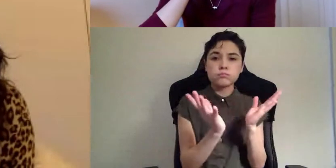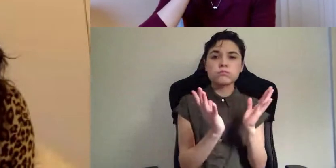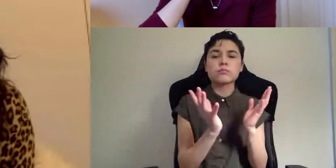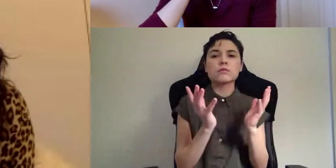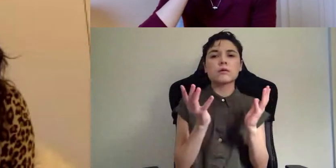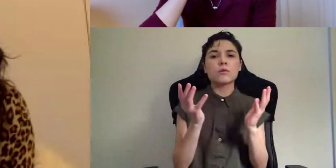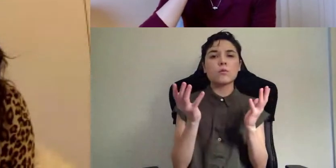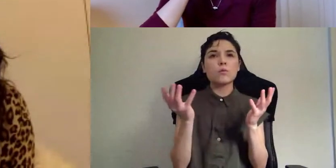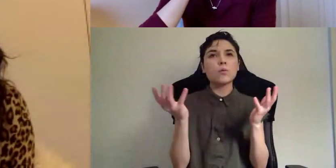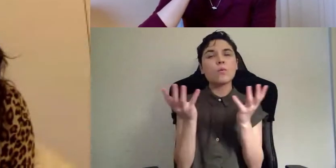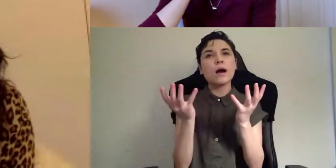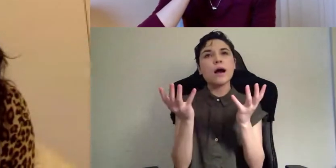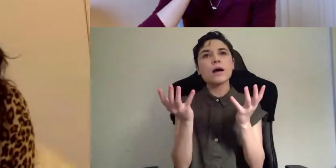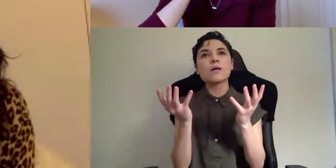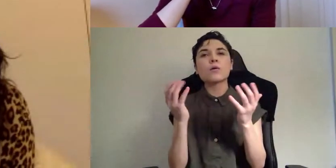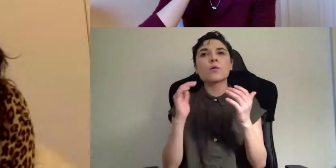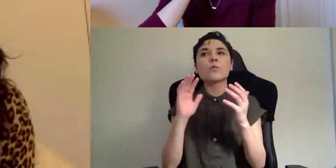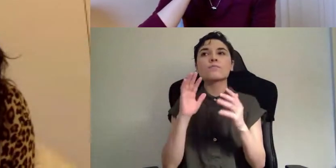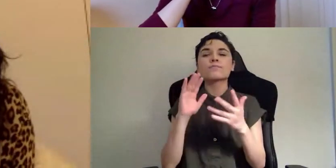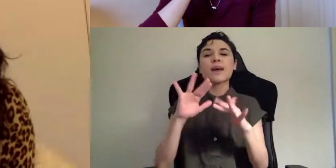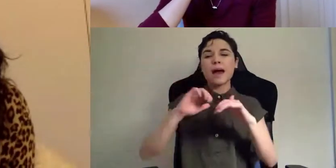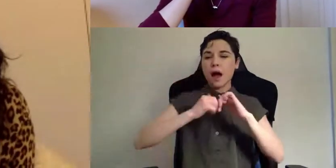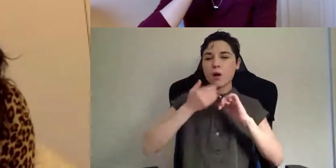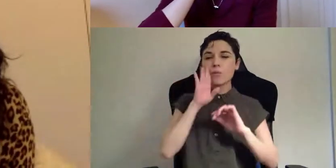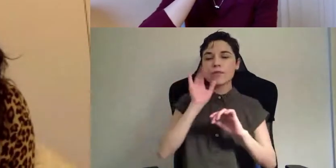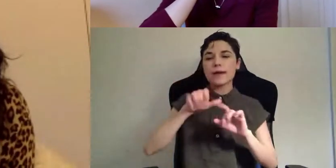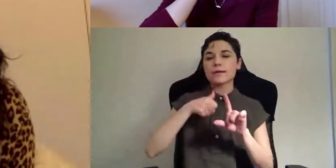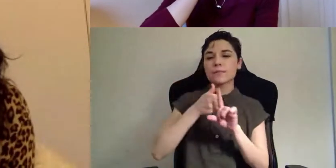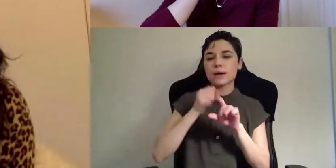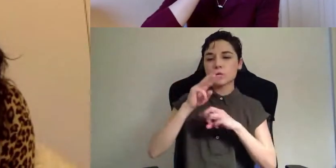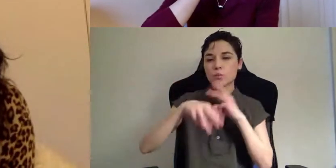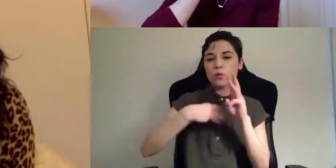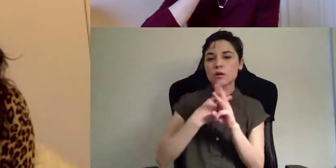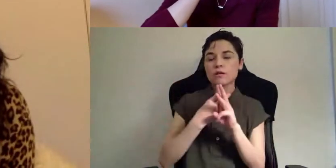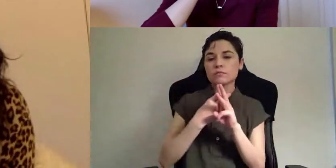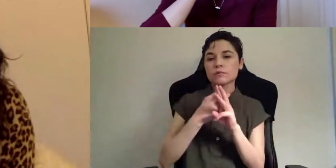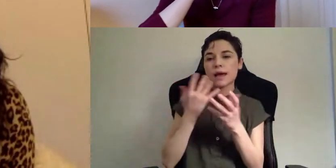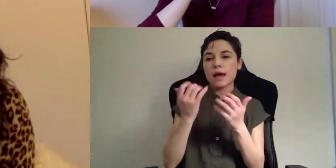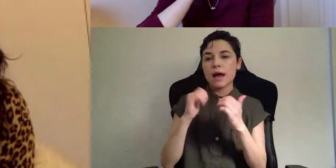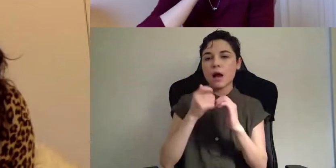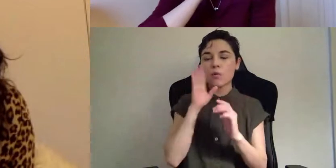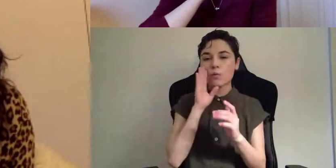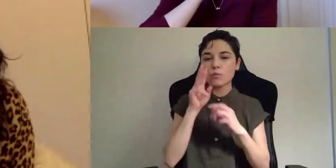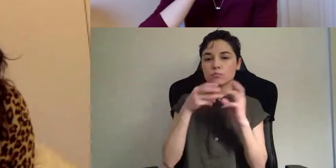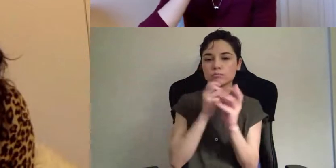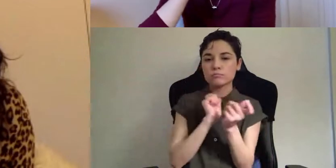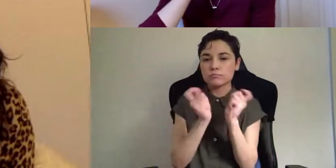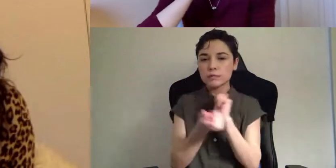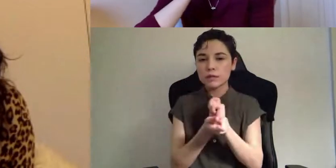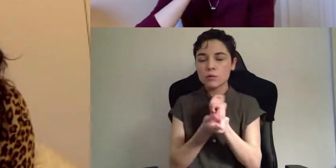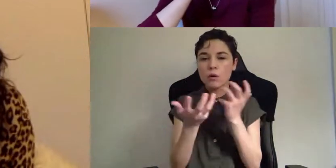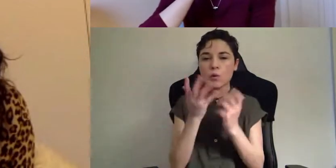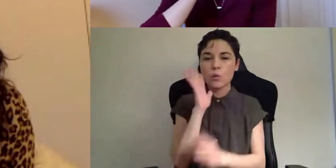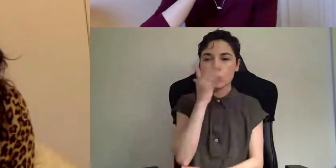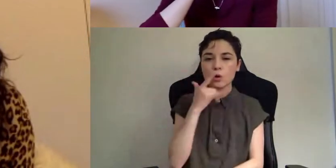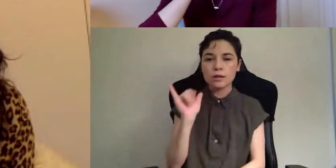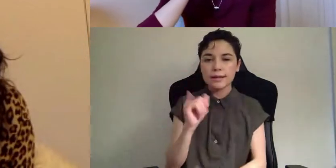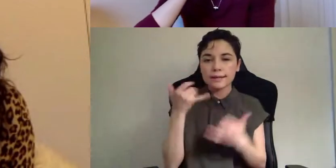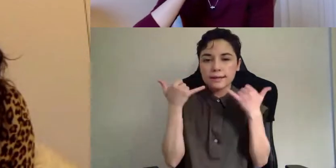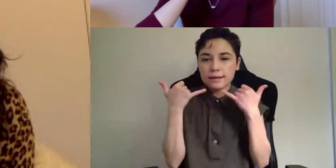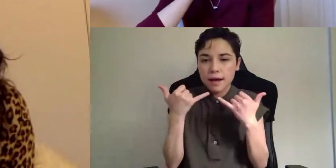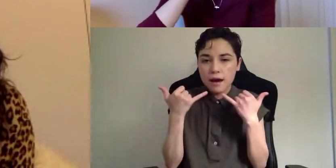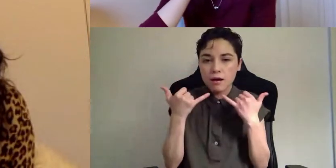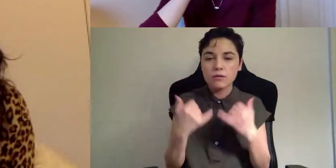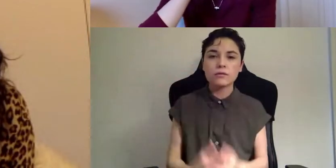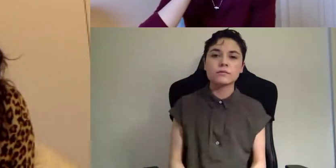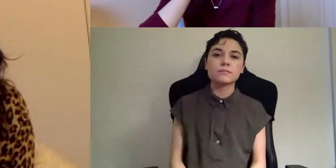like? And I think that I am hoping, I know for myself, I've connected with people further away